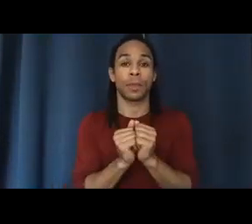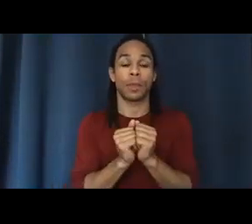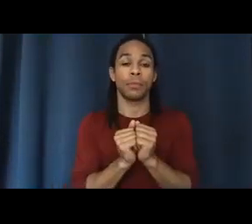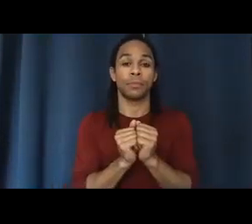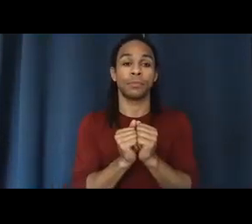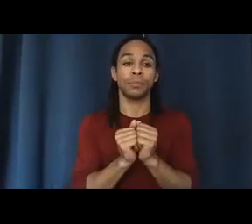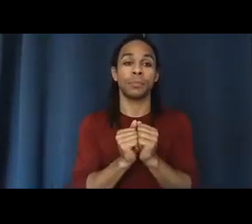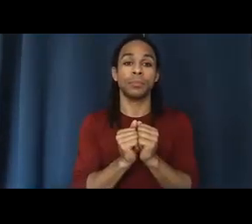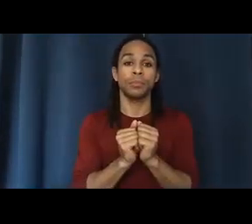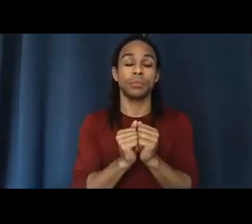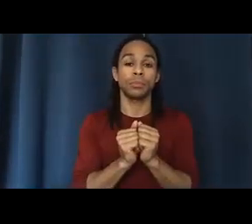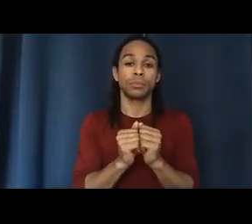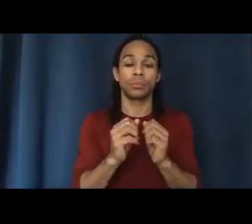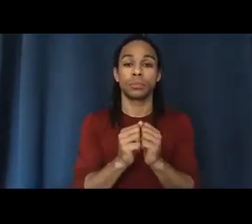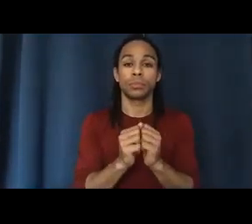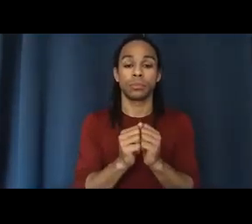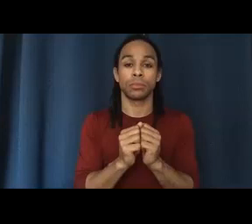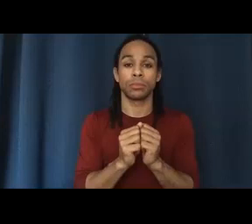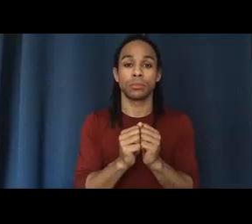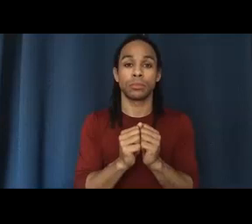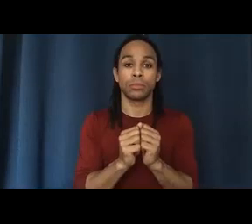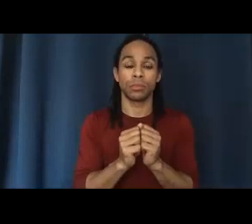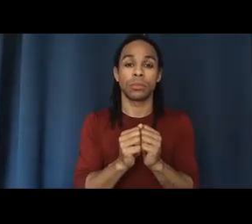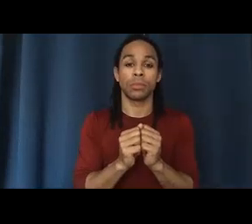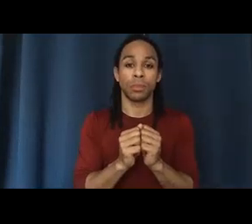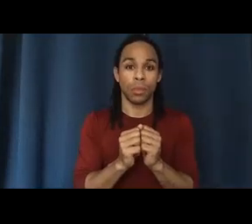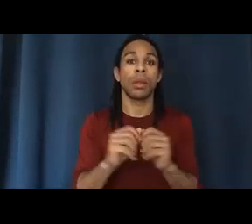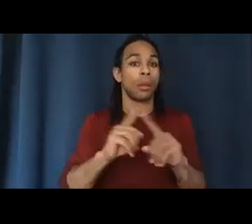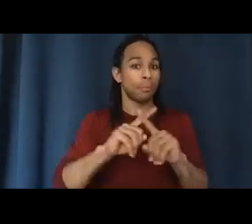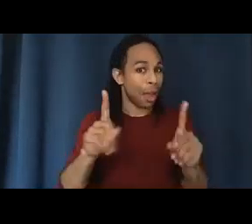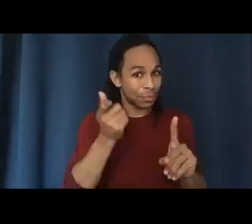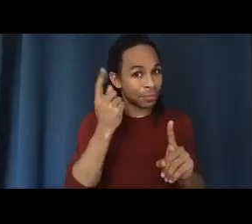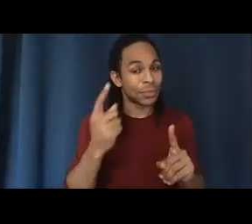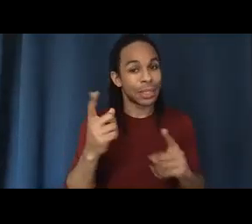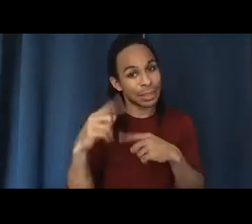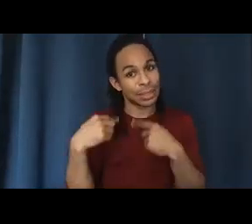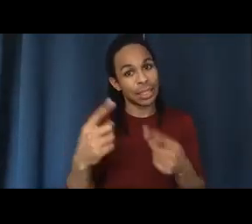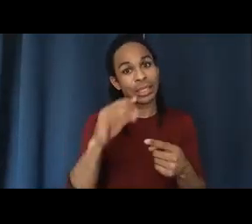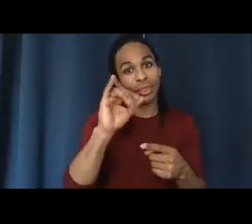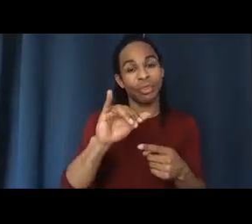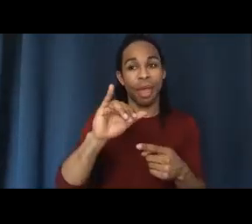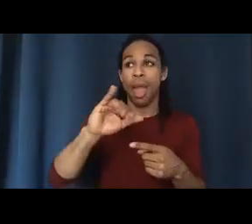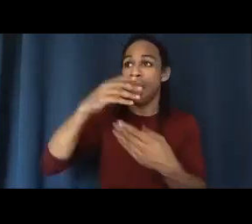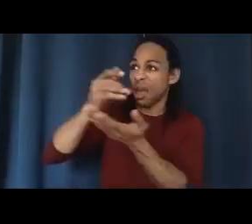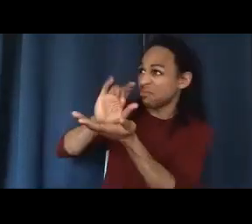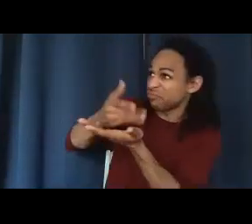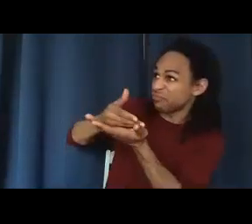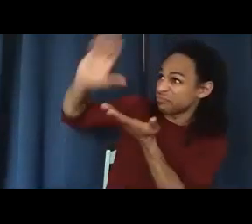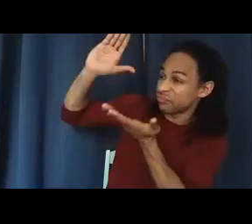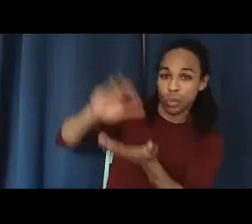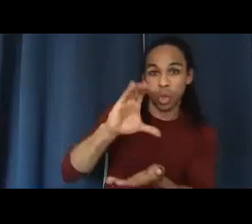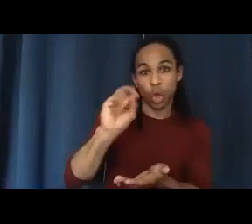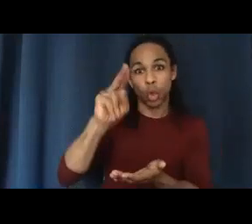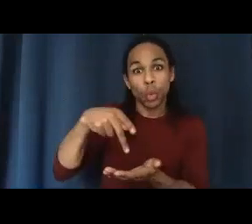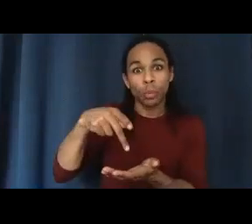And the governments, ever since the coup was implemented, they have been disassembling all the rights that had